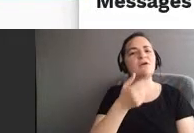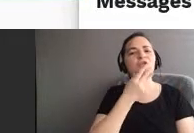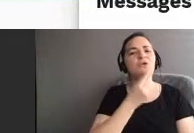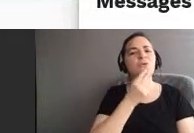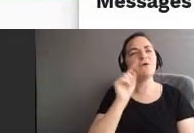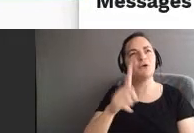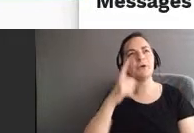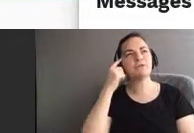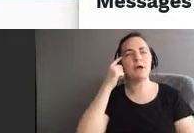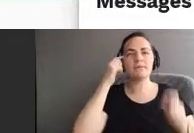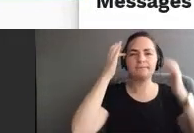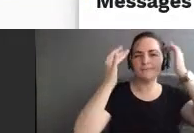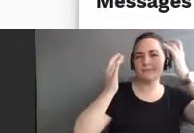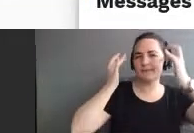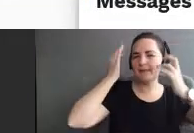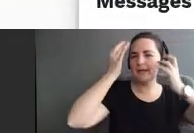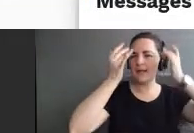assessment going.